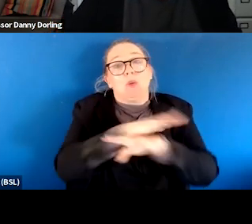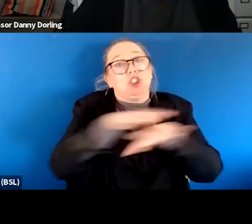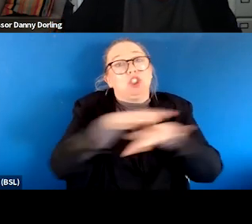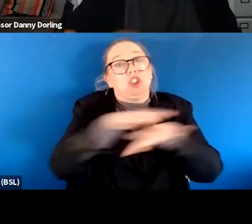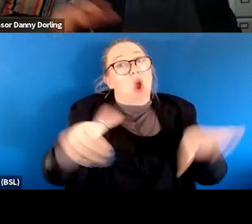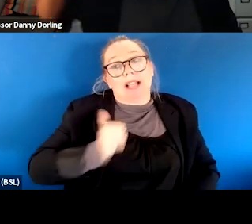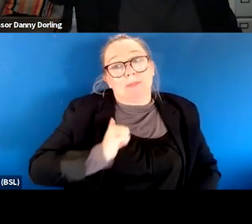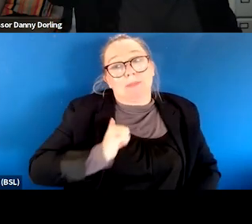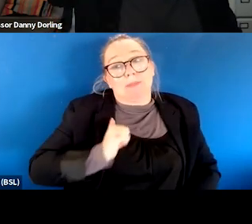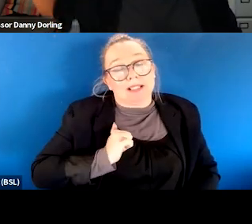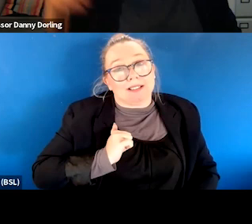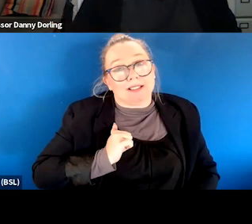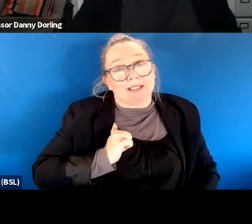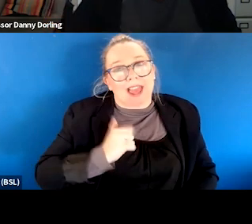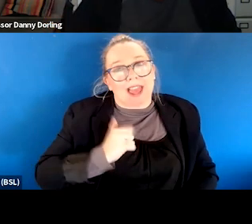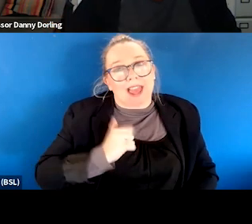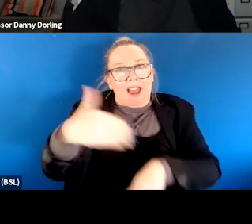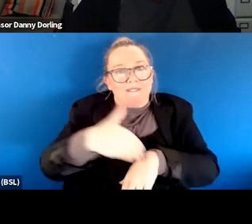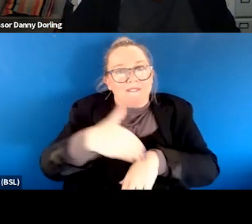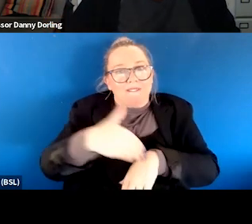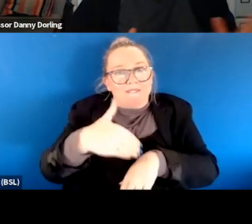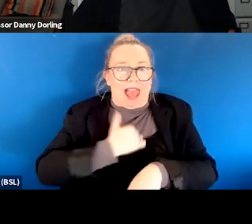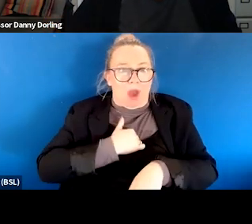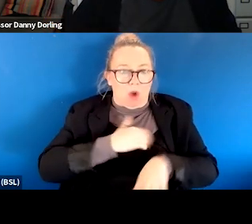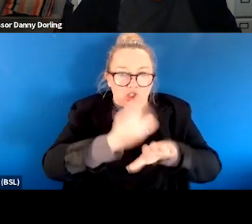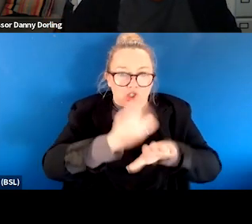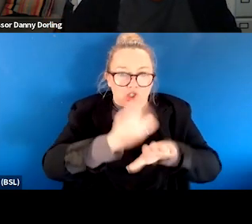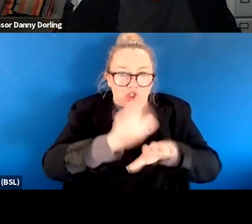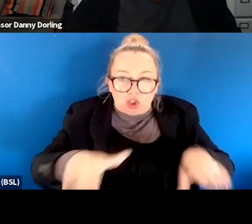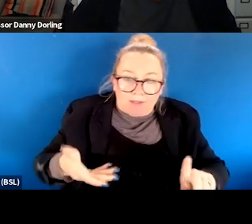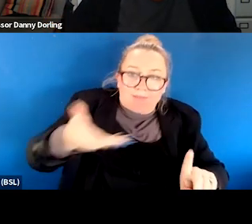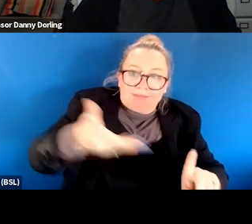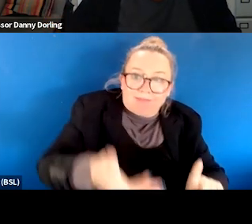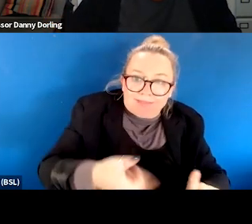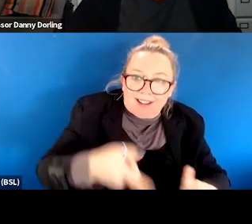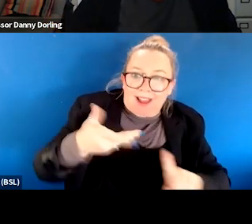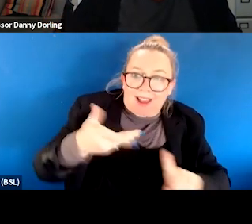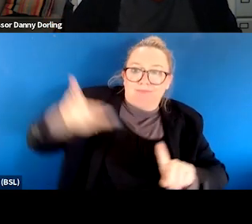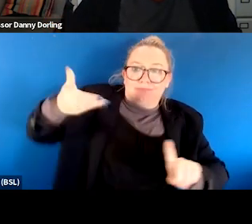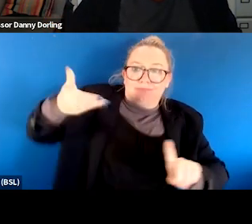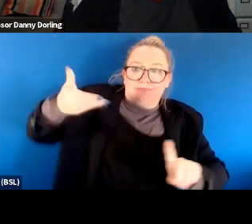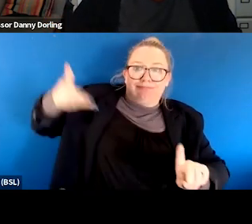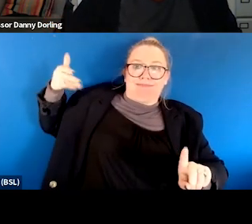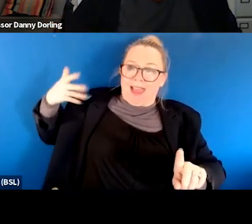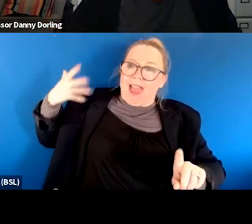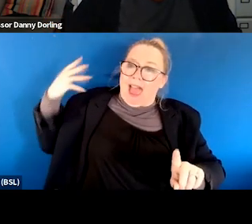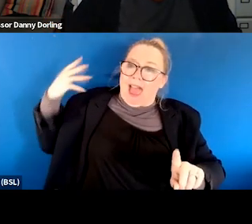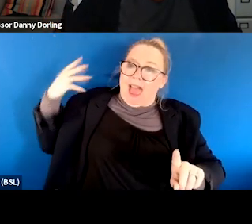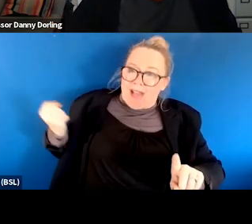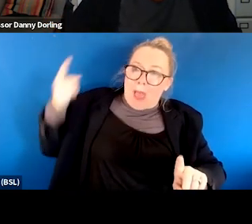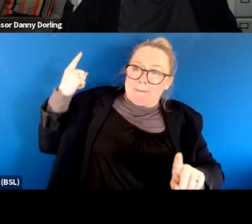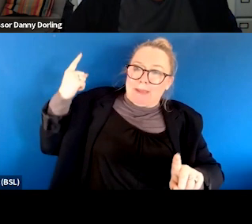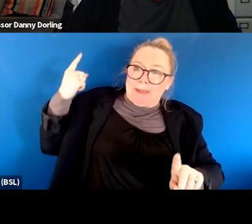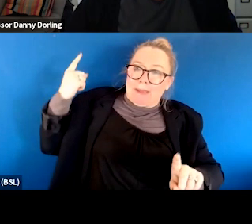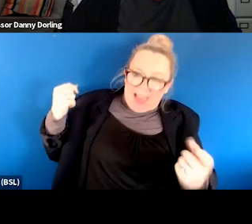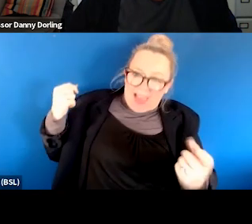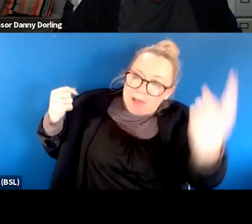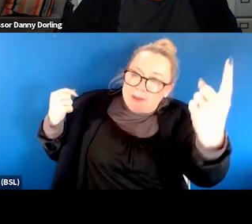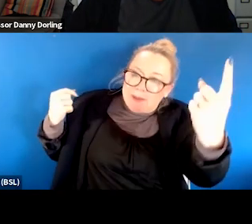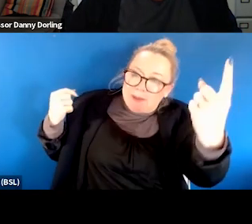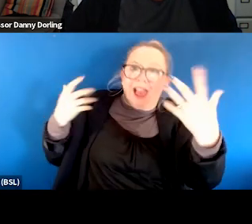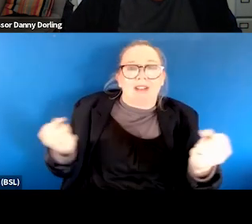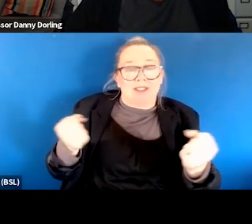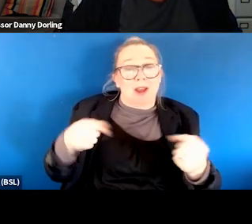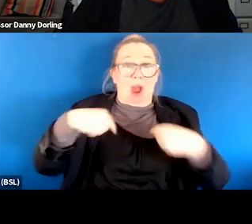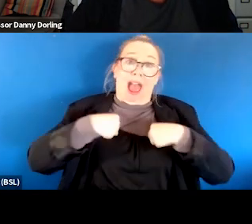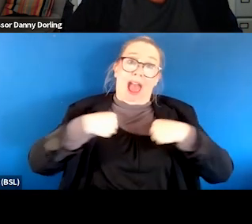our children's generation and our parents' generation different from previous ones. We lived through the COVID-19 pandemic. These